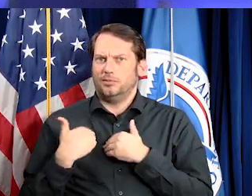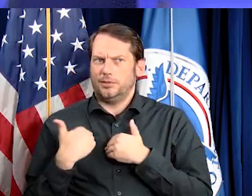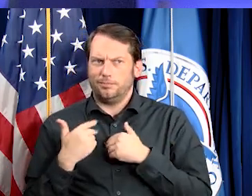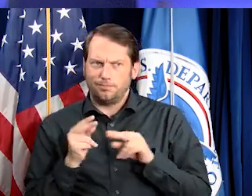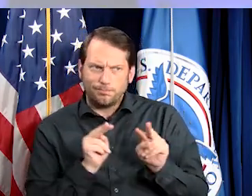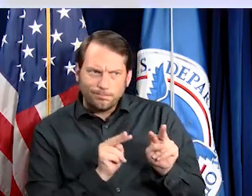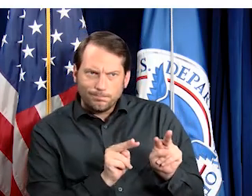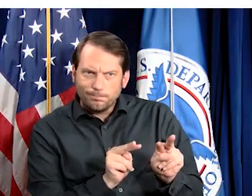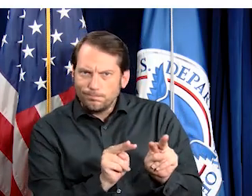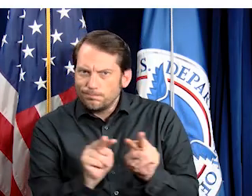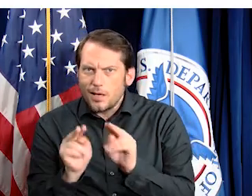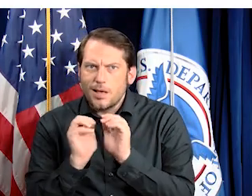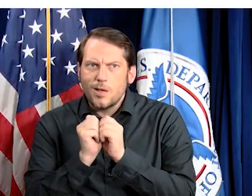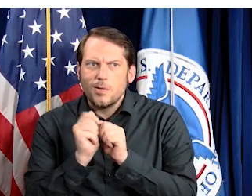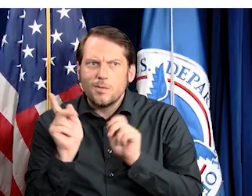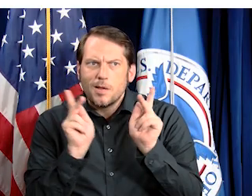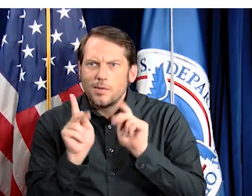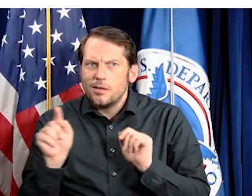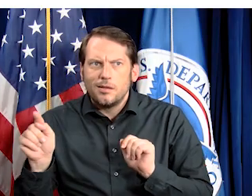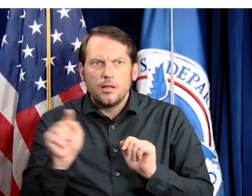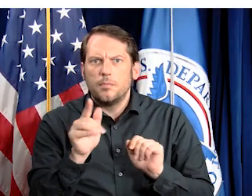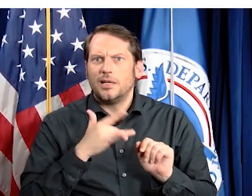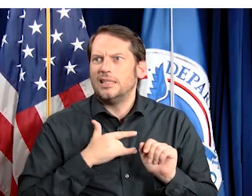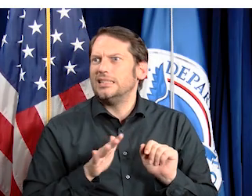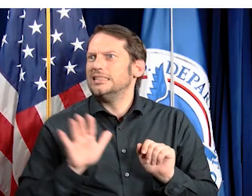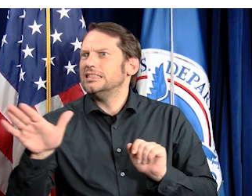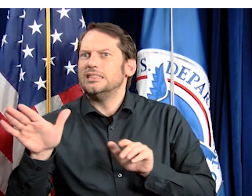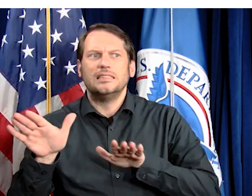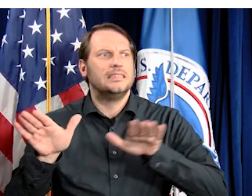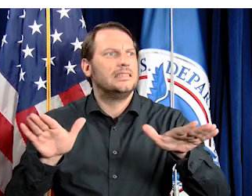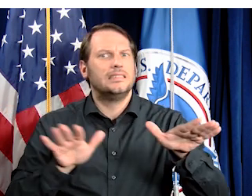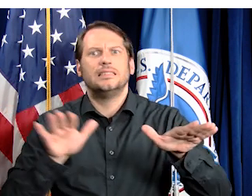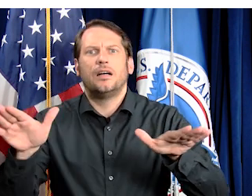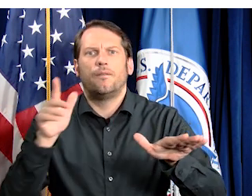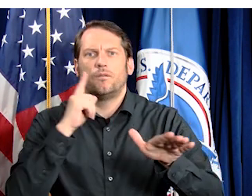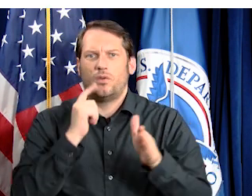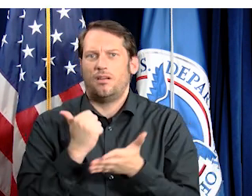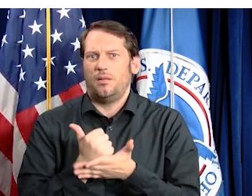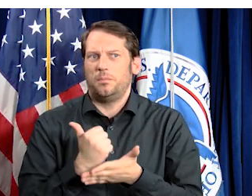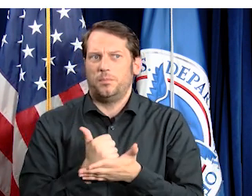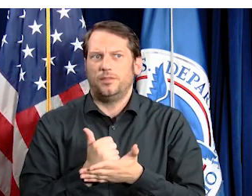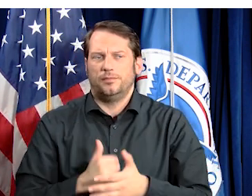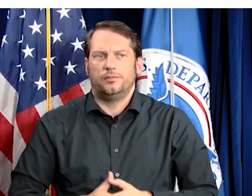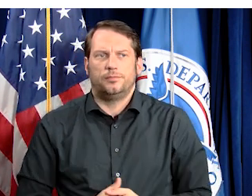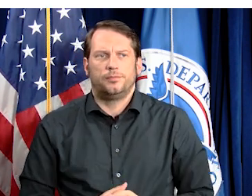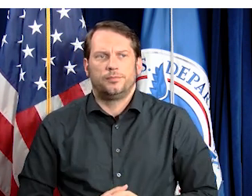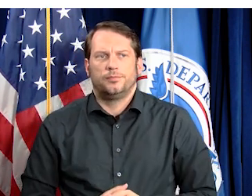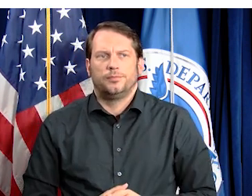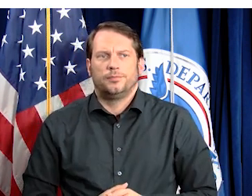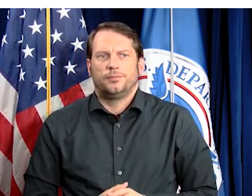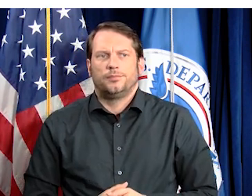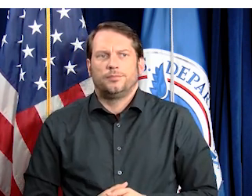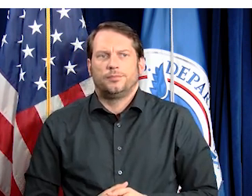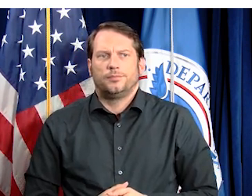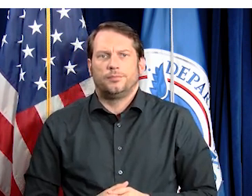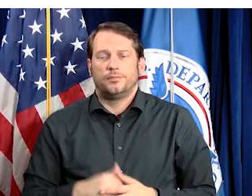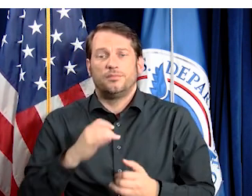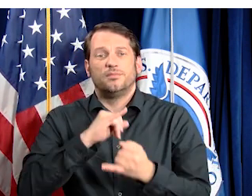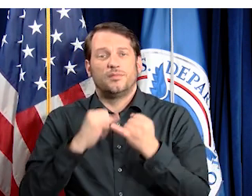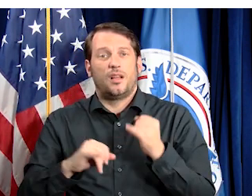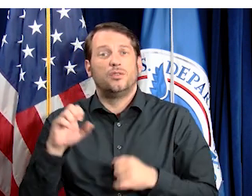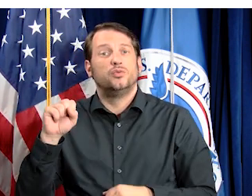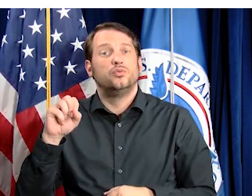help. And then lastly, where I see the future of crowdsourcing is that it has been showing us how we can